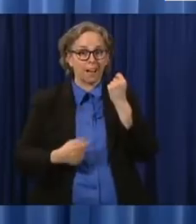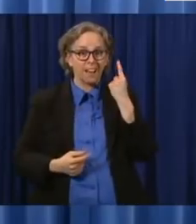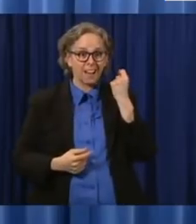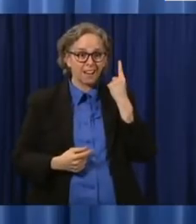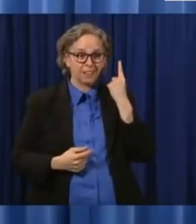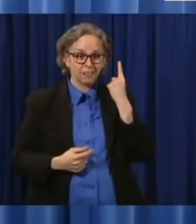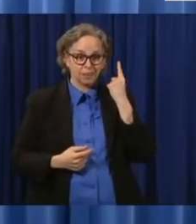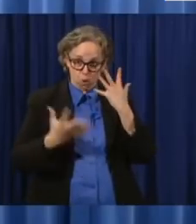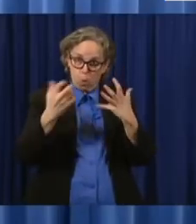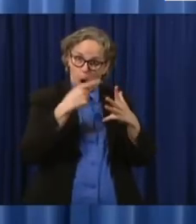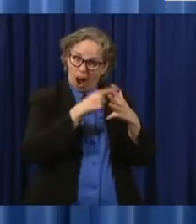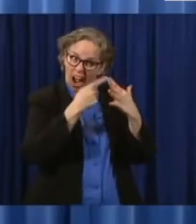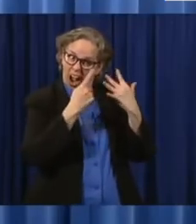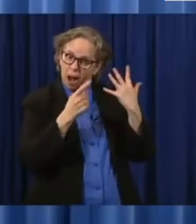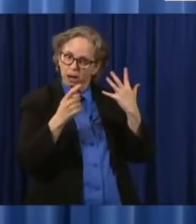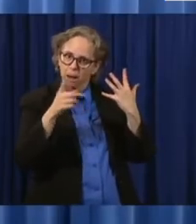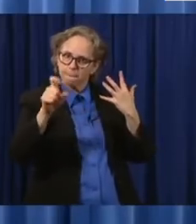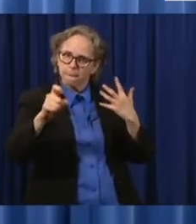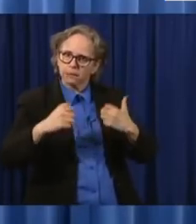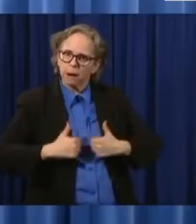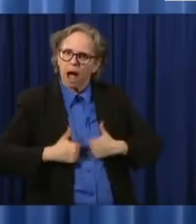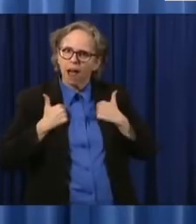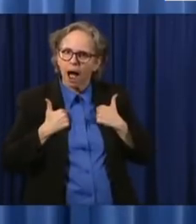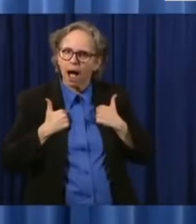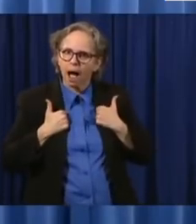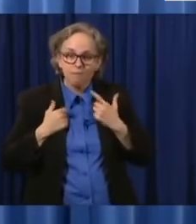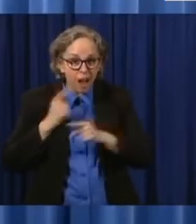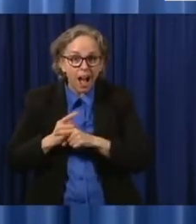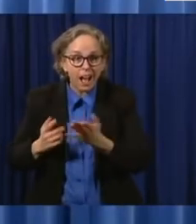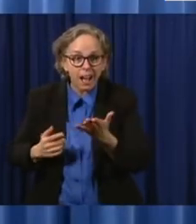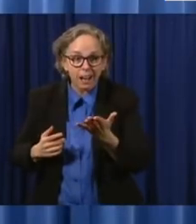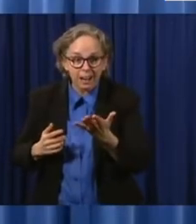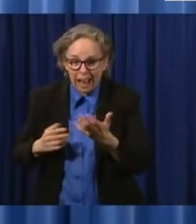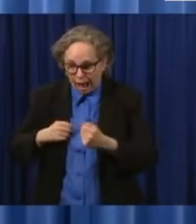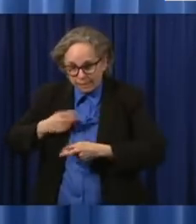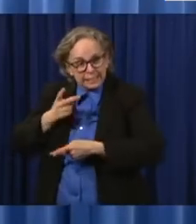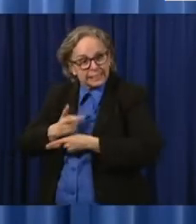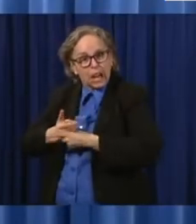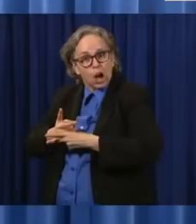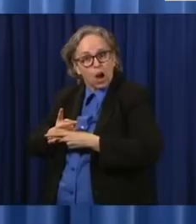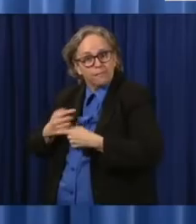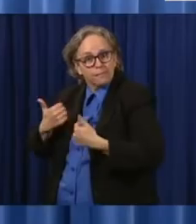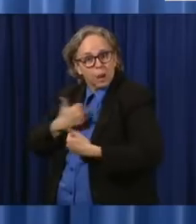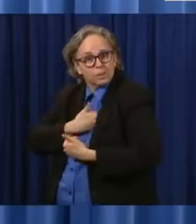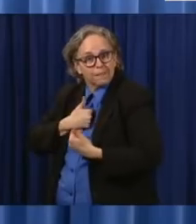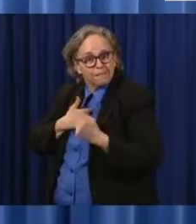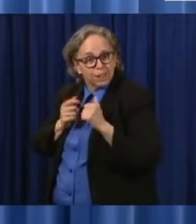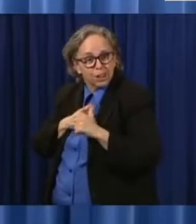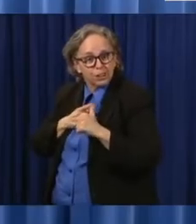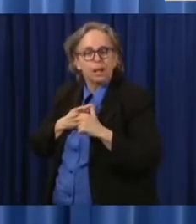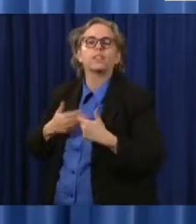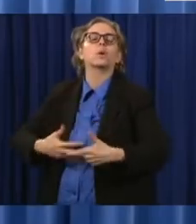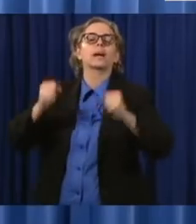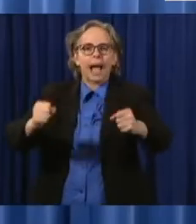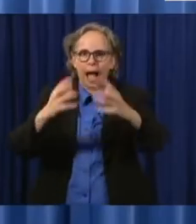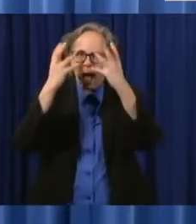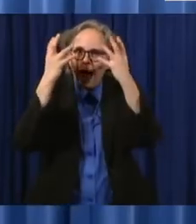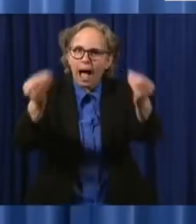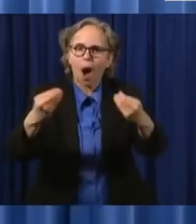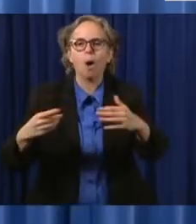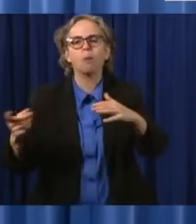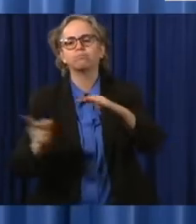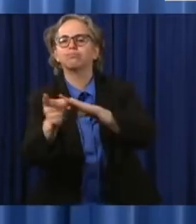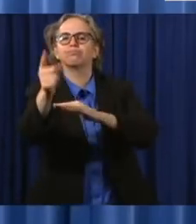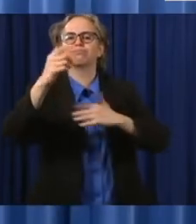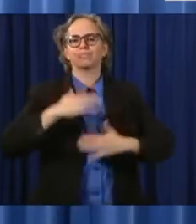And so that's, I guess, just my message to those who are maybe last weekend were having a good time. Nothing wrong with having a good